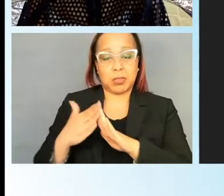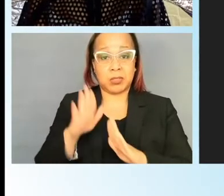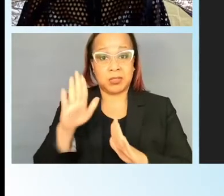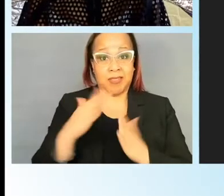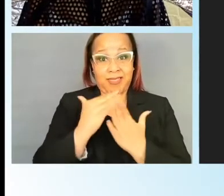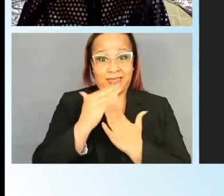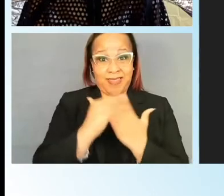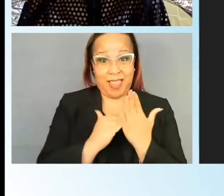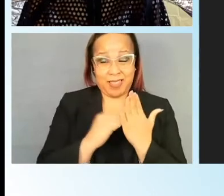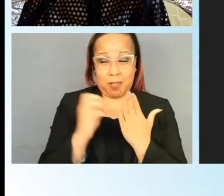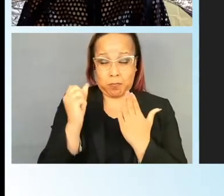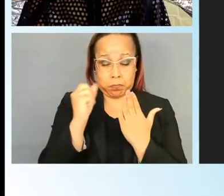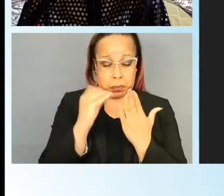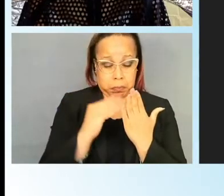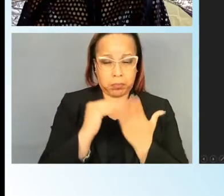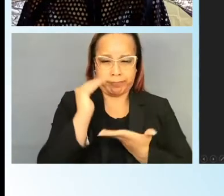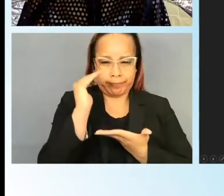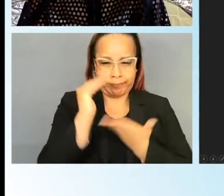down to